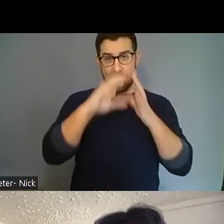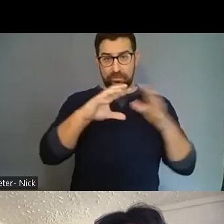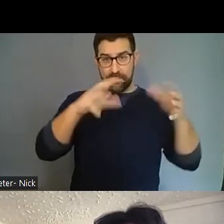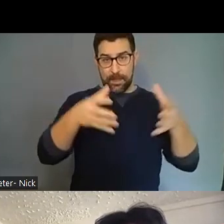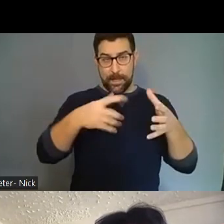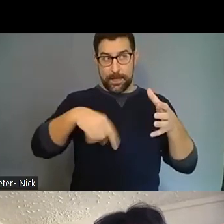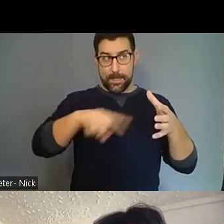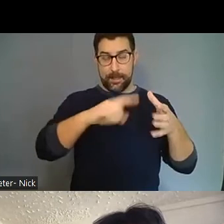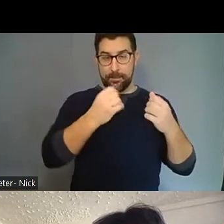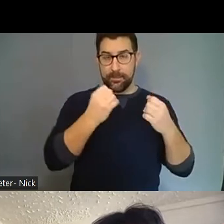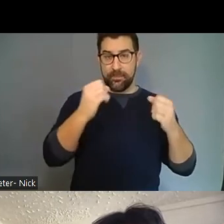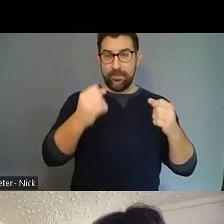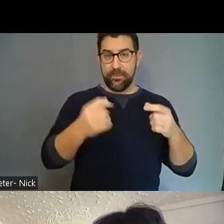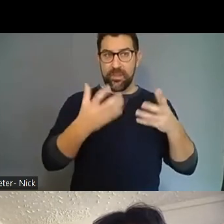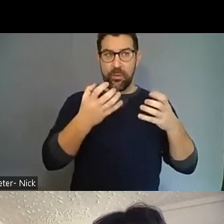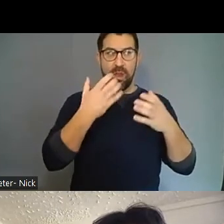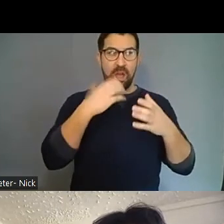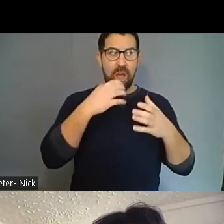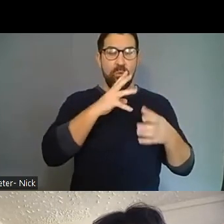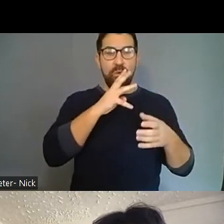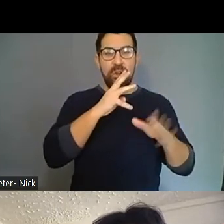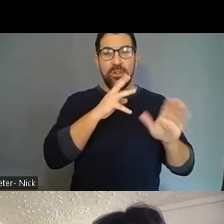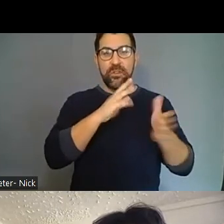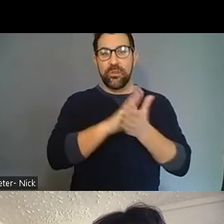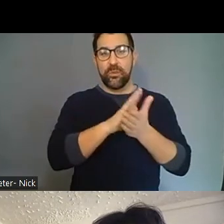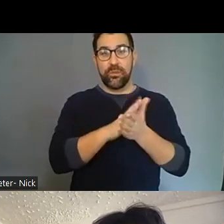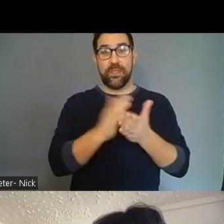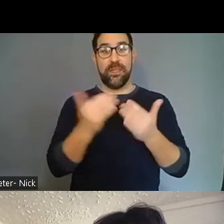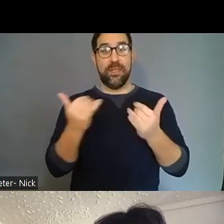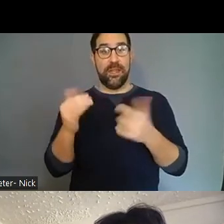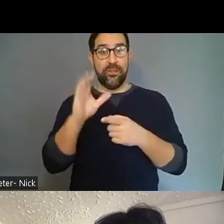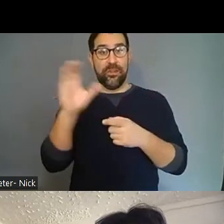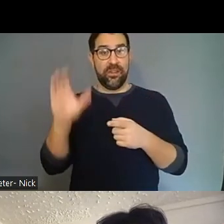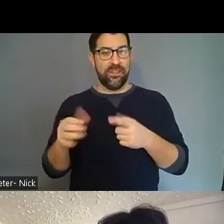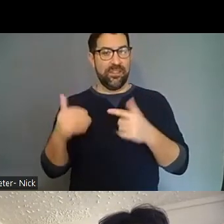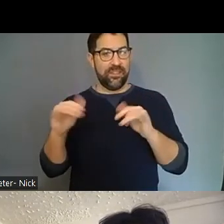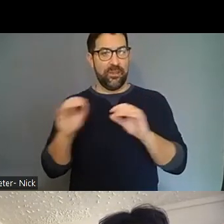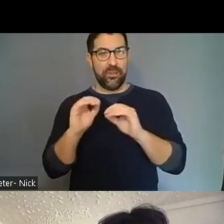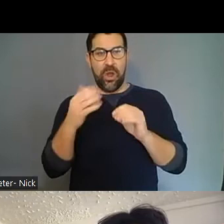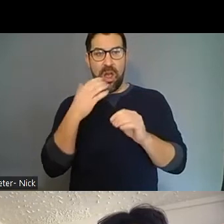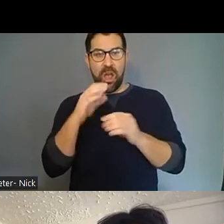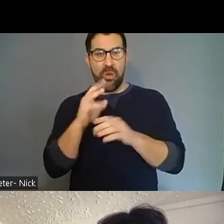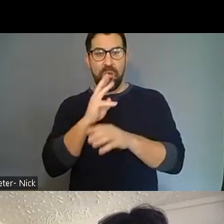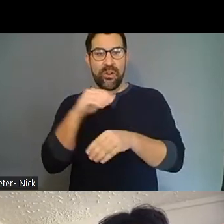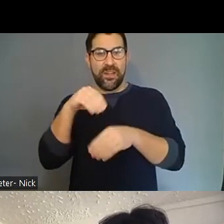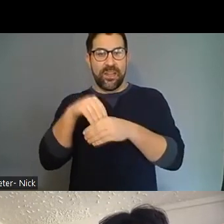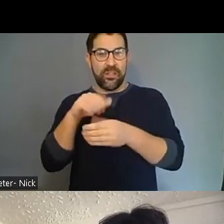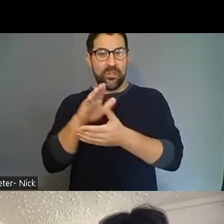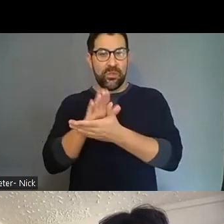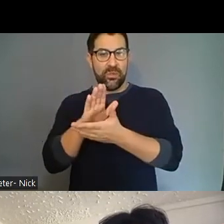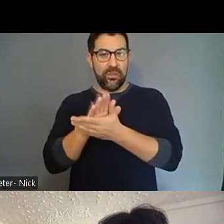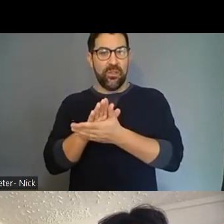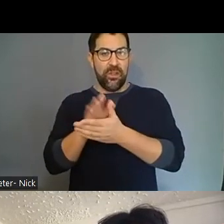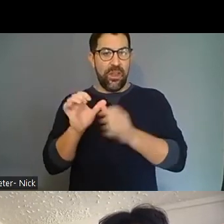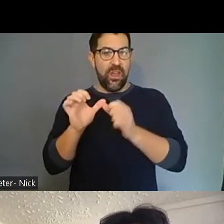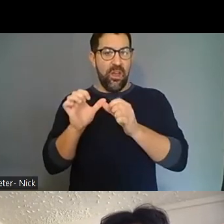were fighting for hot water in their schools. And even now students in Chicago still don't have hot water in our schools. So it's an ongoing thing.